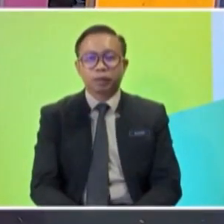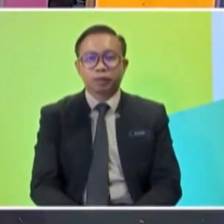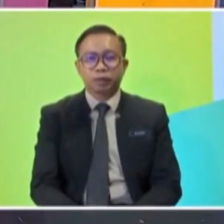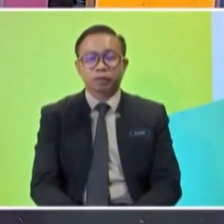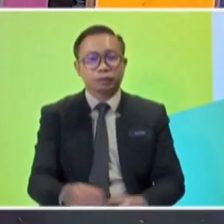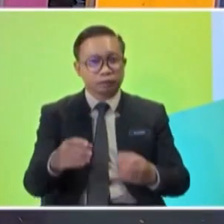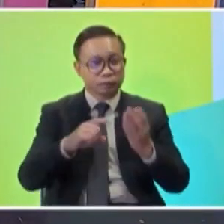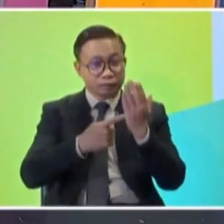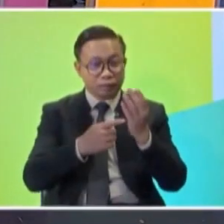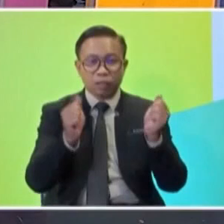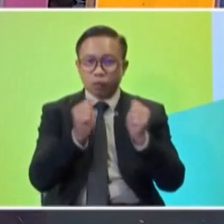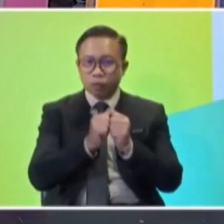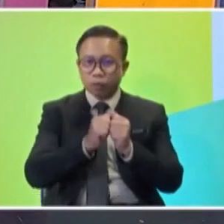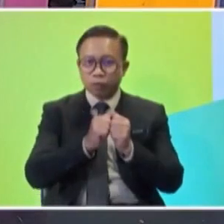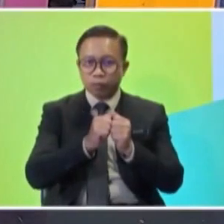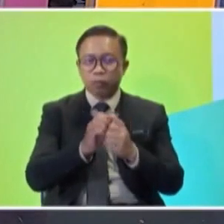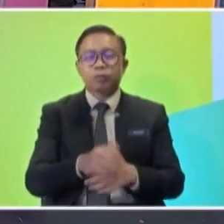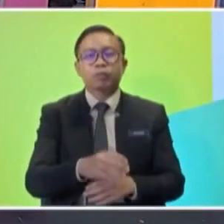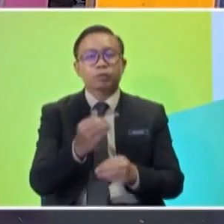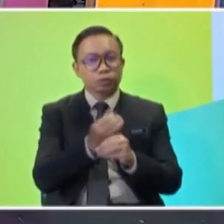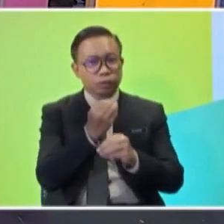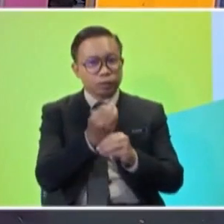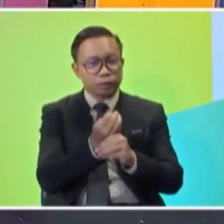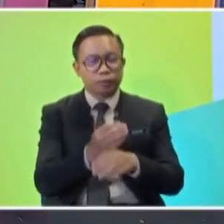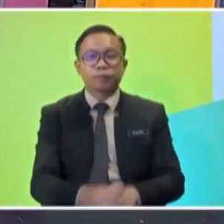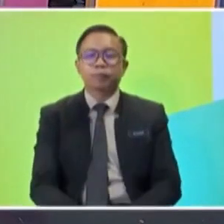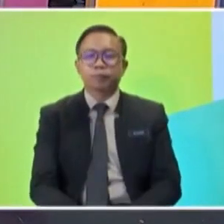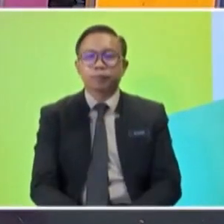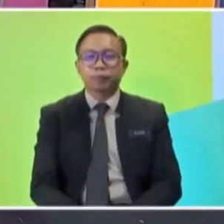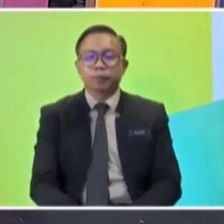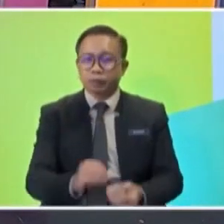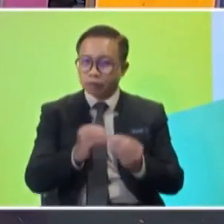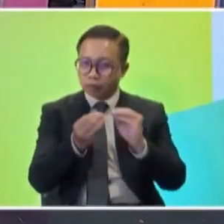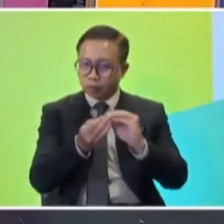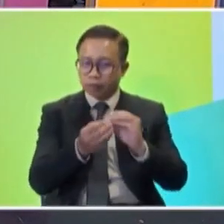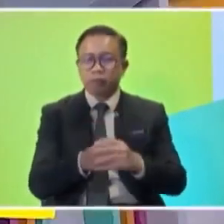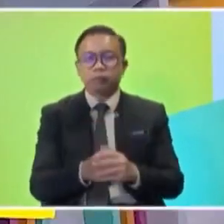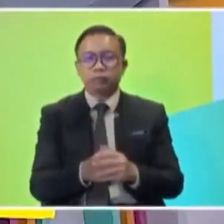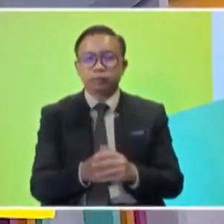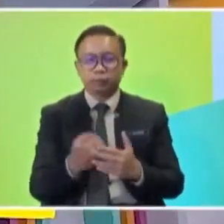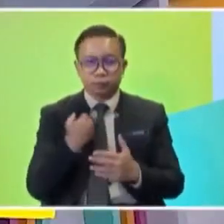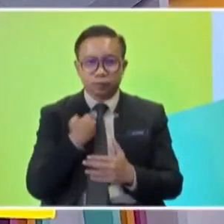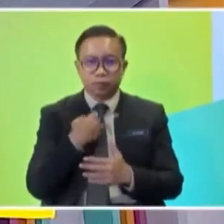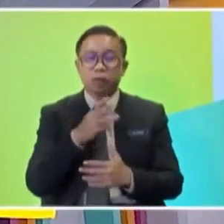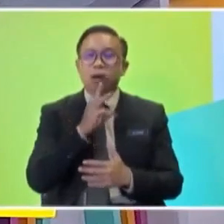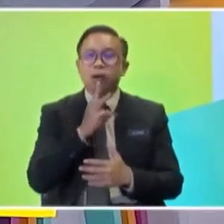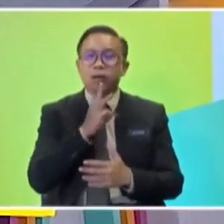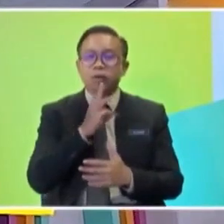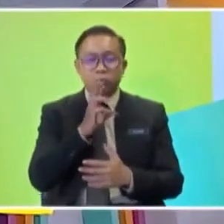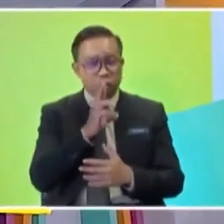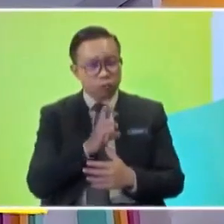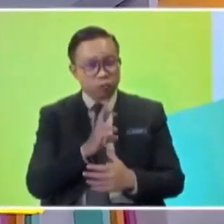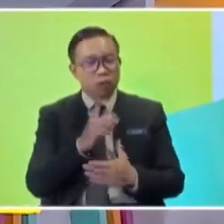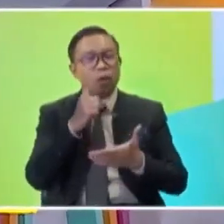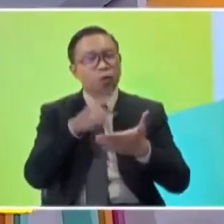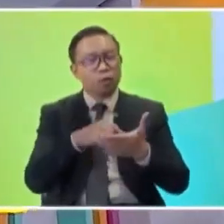always start with a problem. A real life situation. Yes, in real life situation. Okay, we have one big jar of syrup there. Yes. Okay, the content